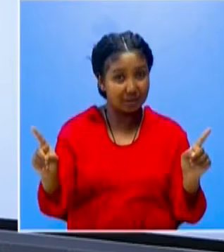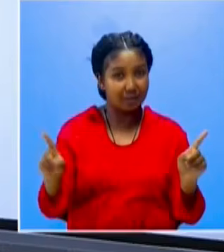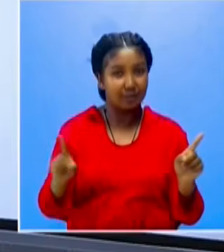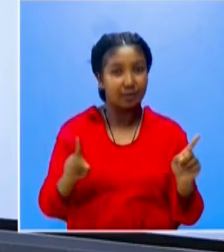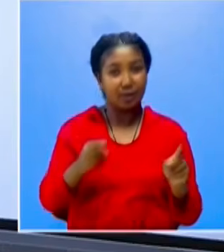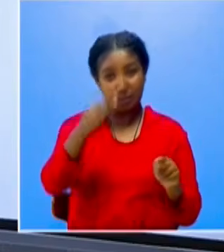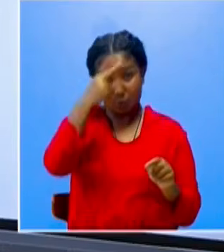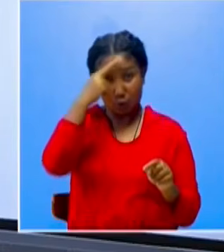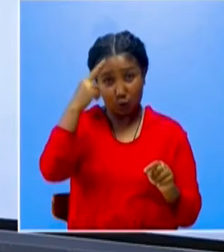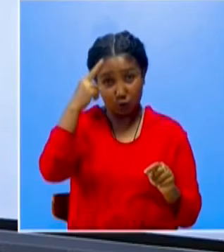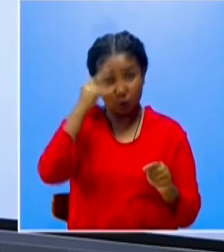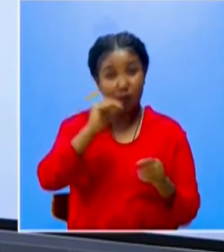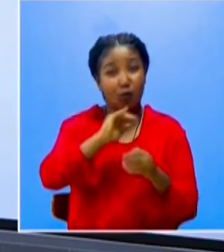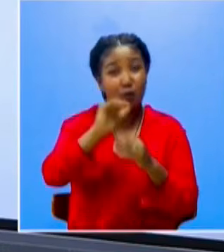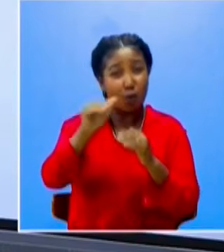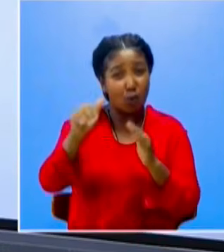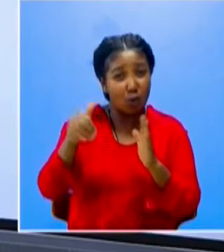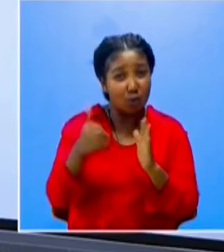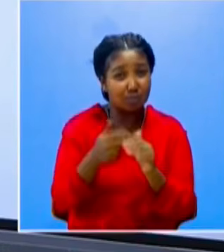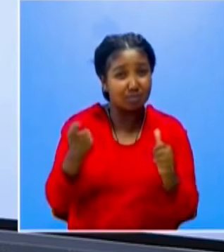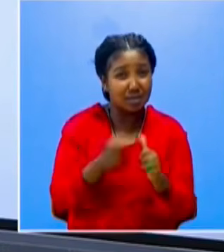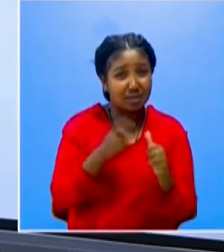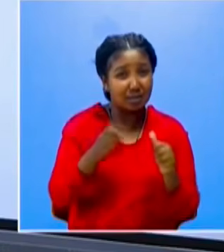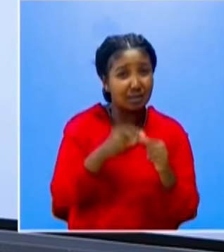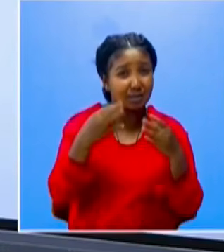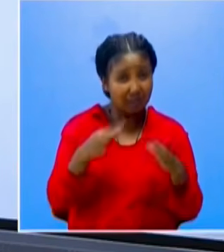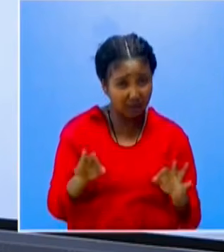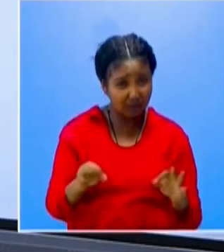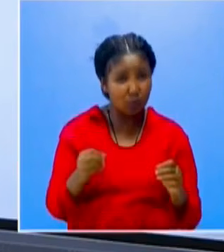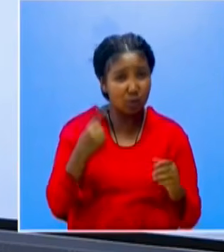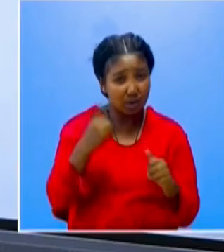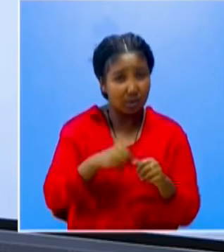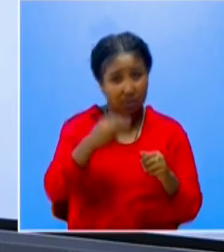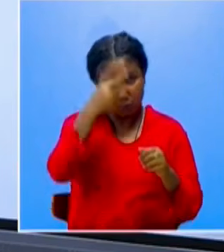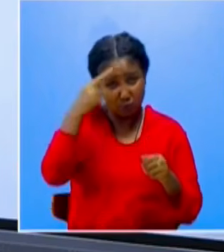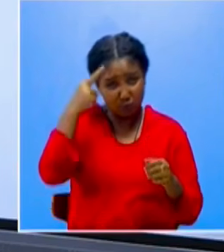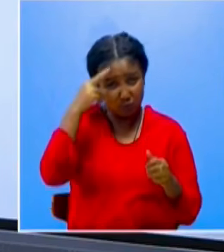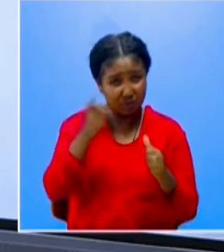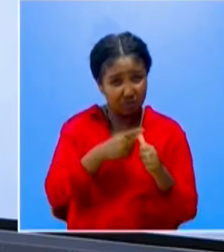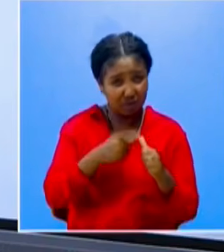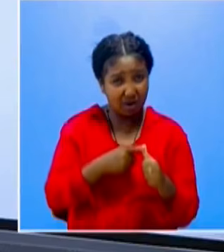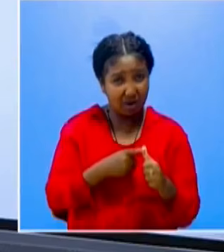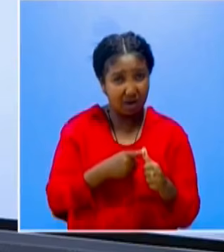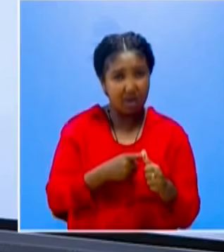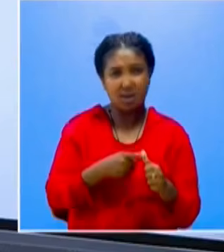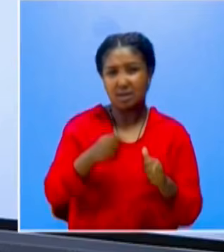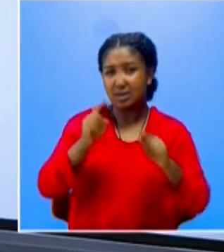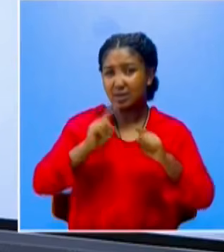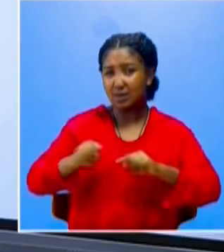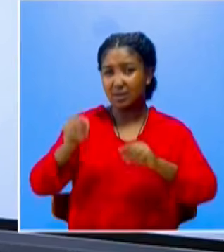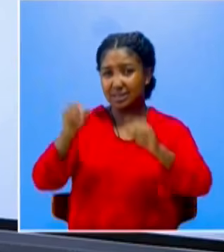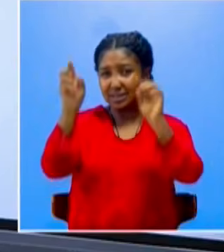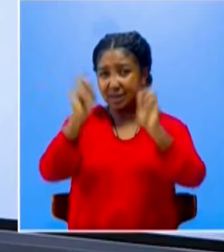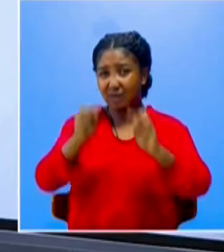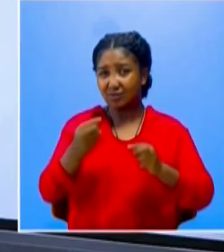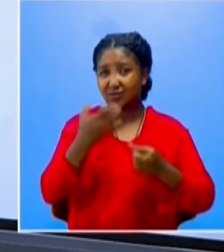is because of always in the beginning of a sentence? What do you think? Have you seen it in a different